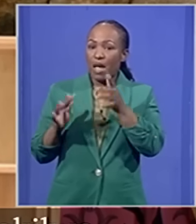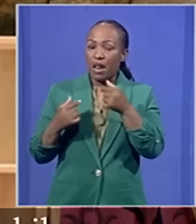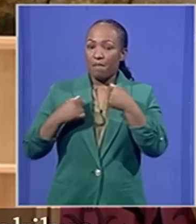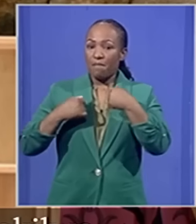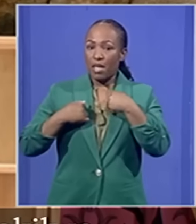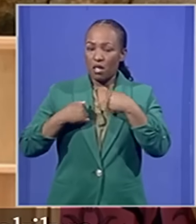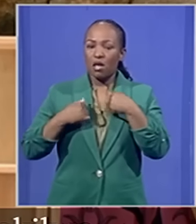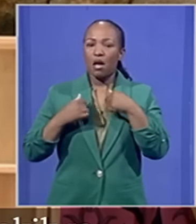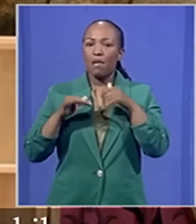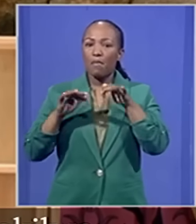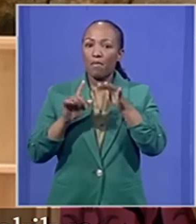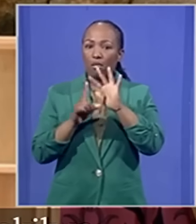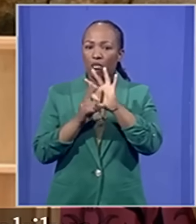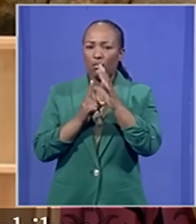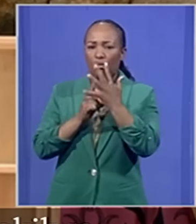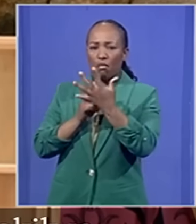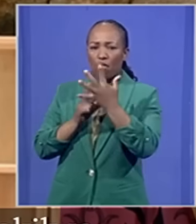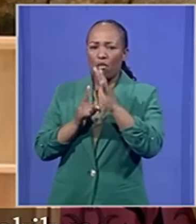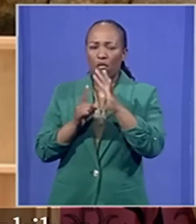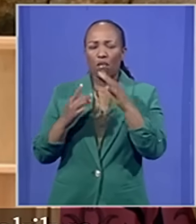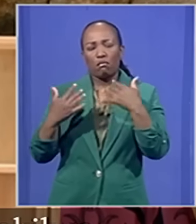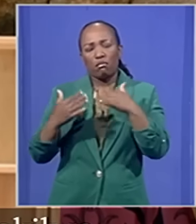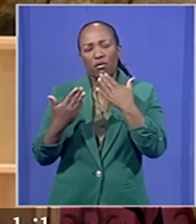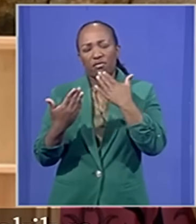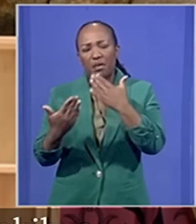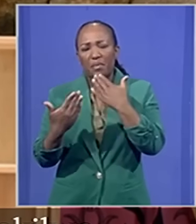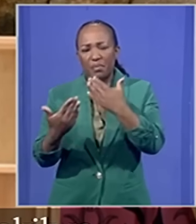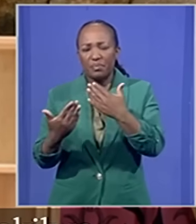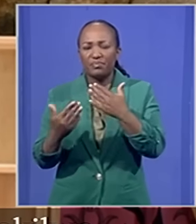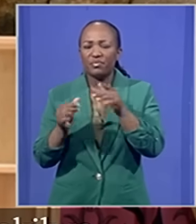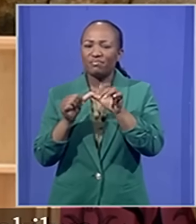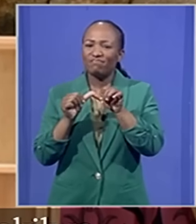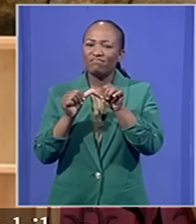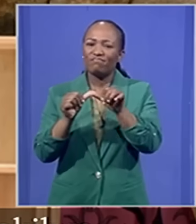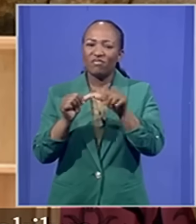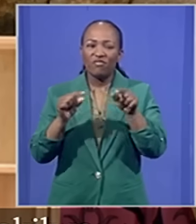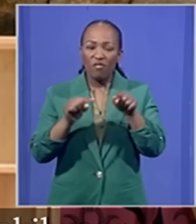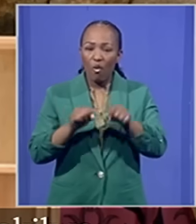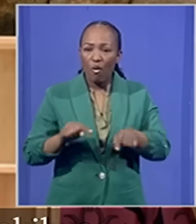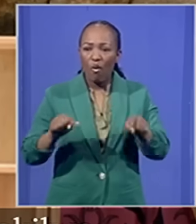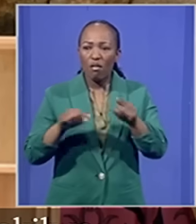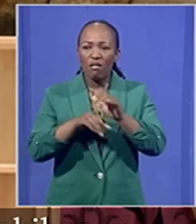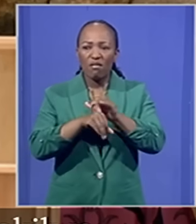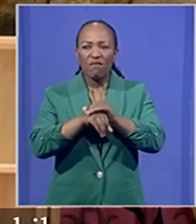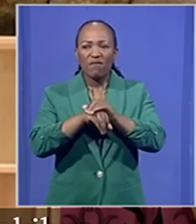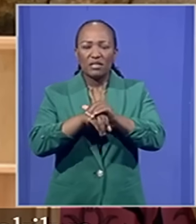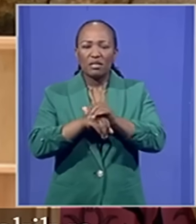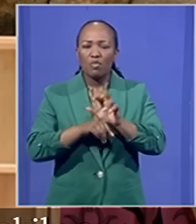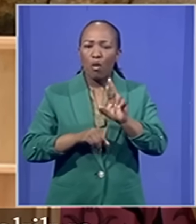you. Thank you for continuing to have been the glue that has kept our friendship together.